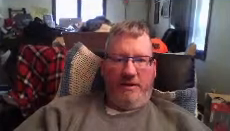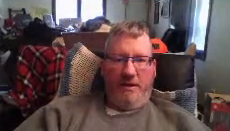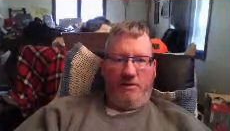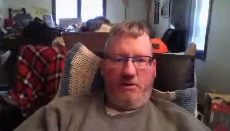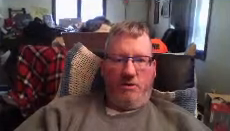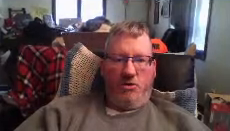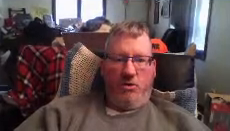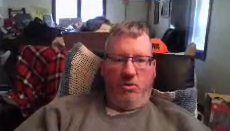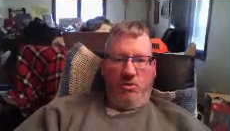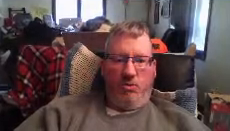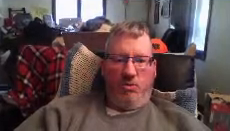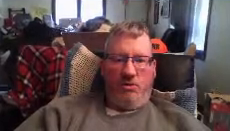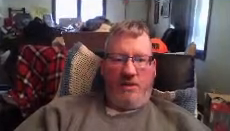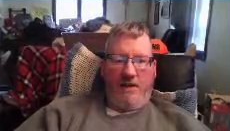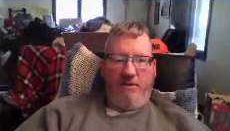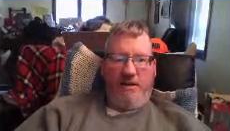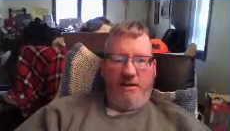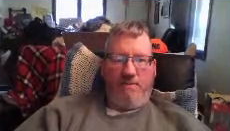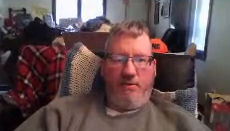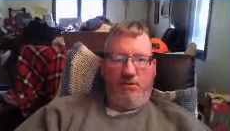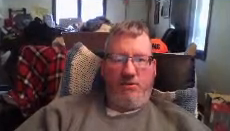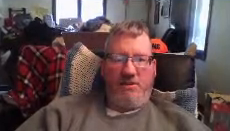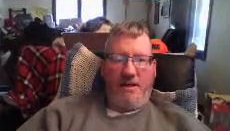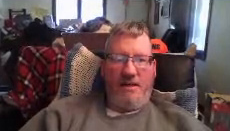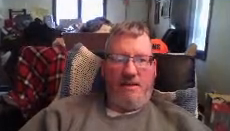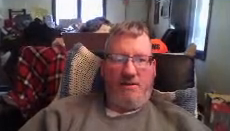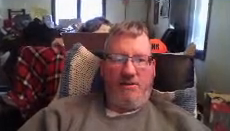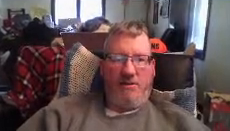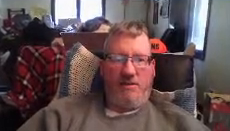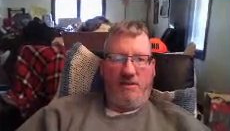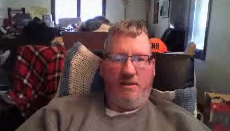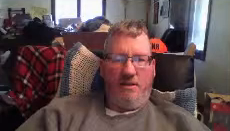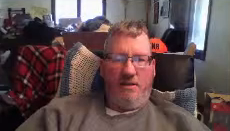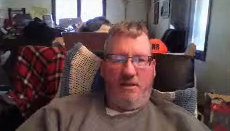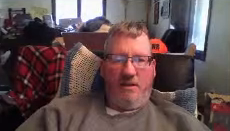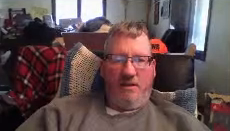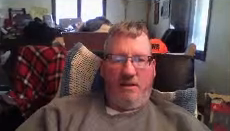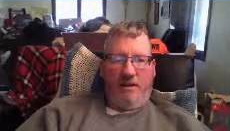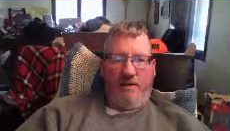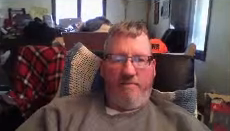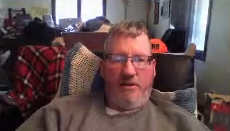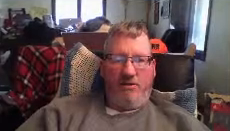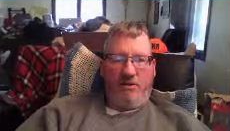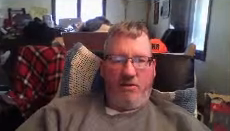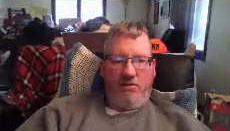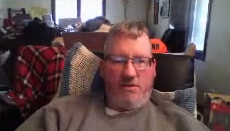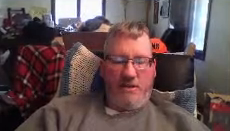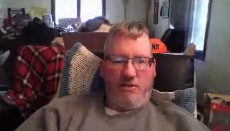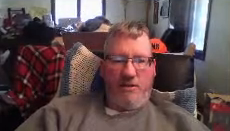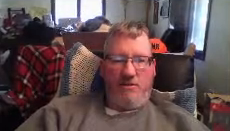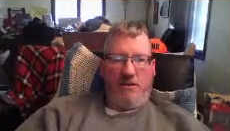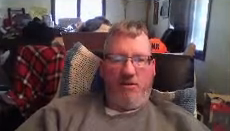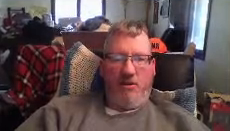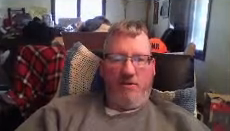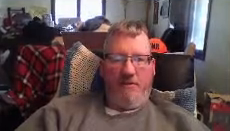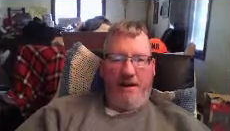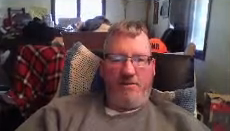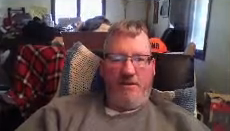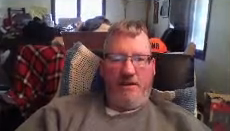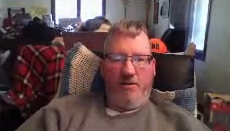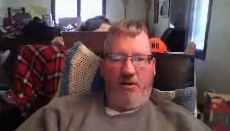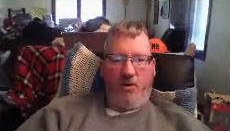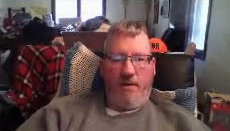once we get to 70% of Minnesotans age 16 or